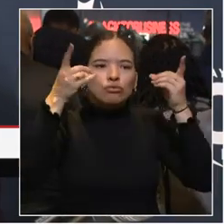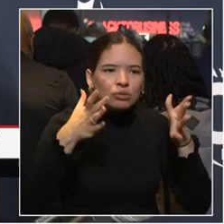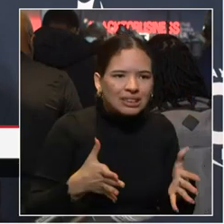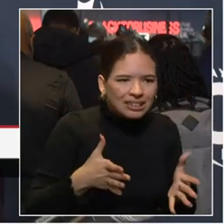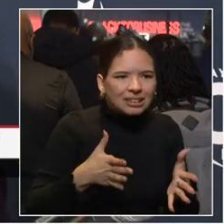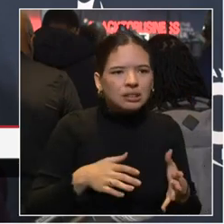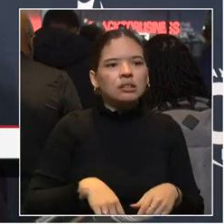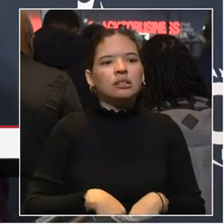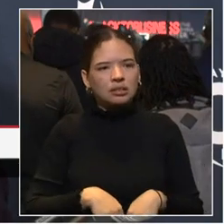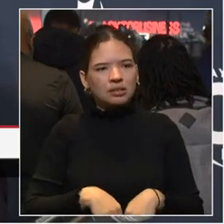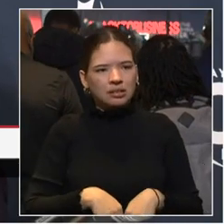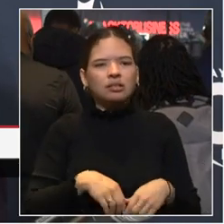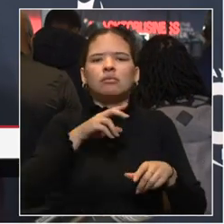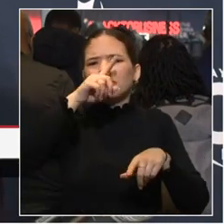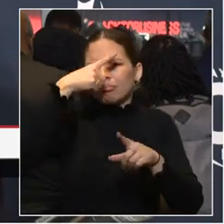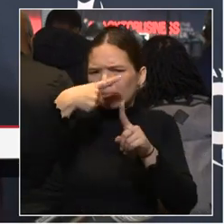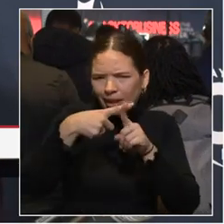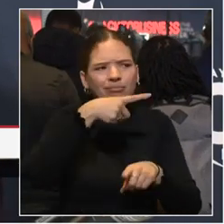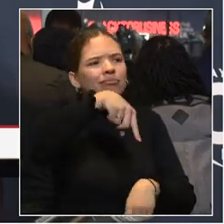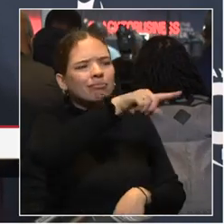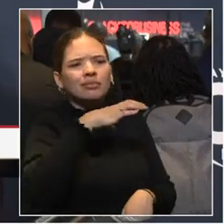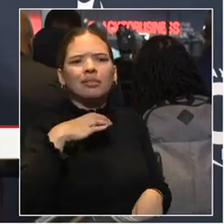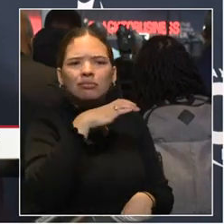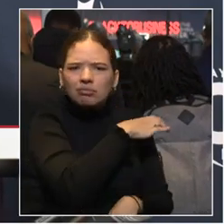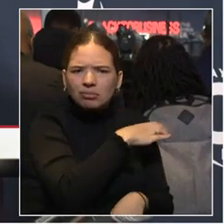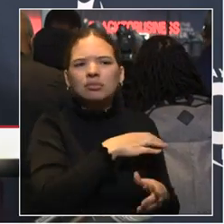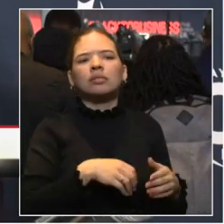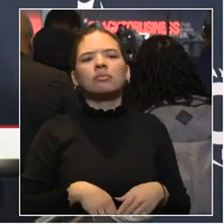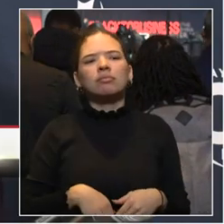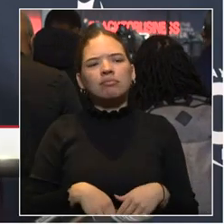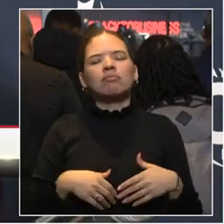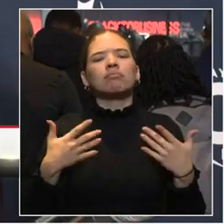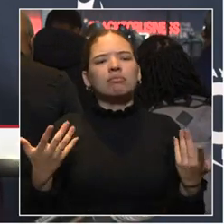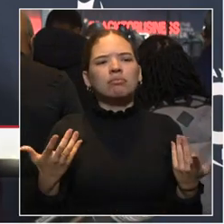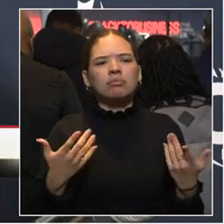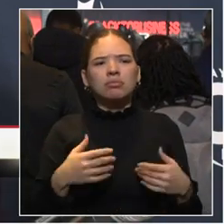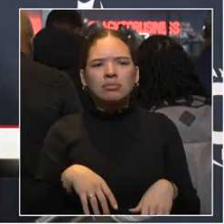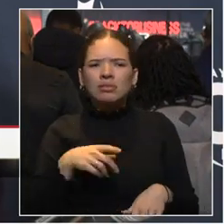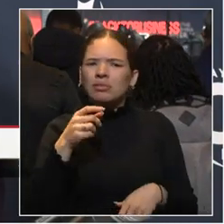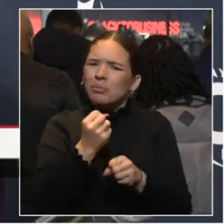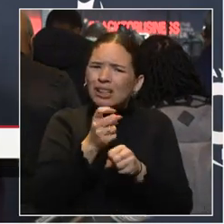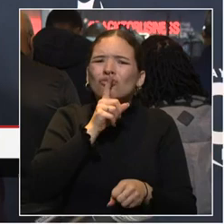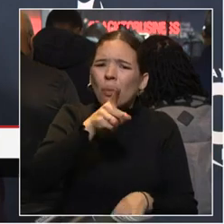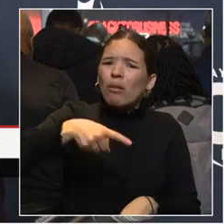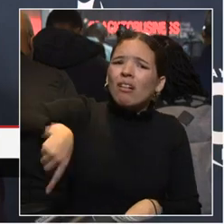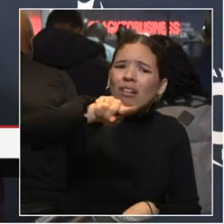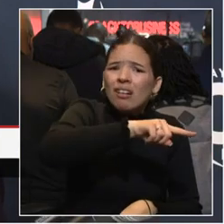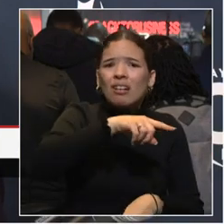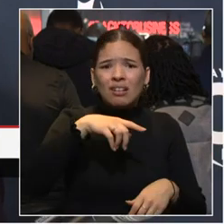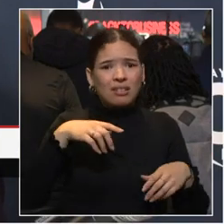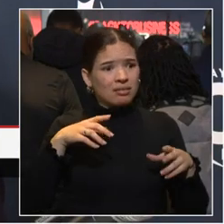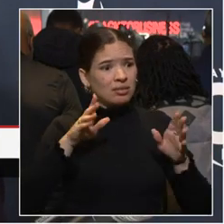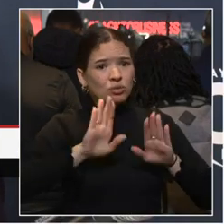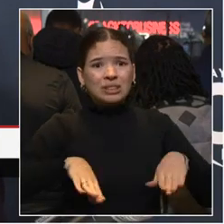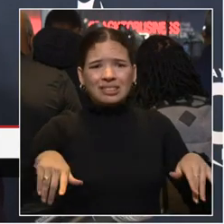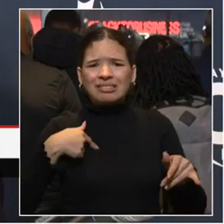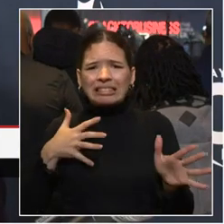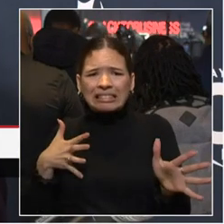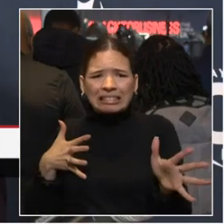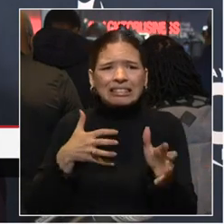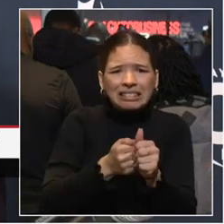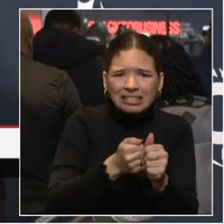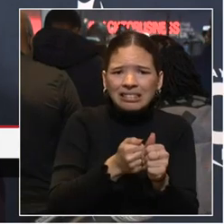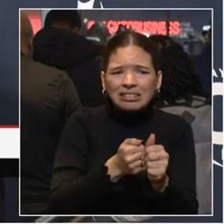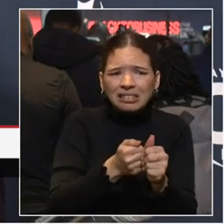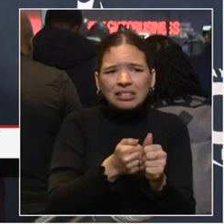as well, our focus on making sure that kids have what they need and get caught up is going to be